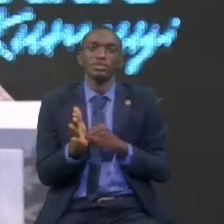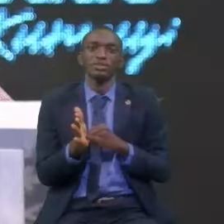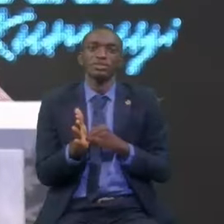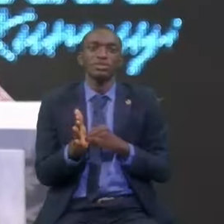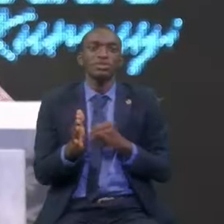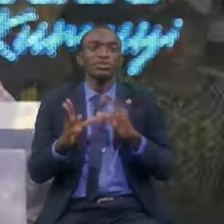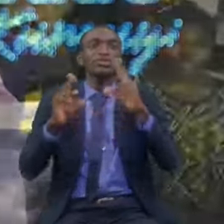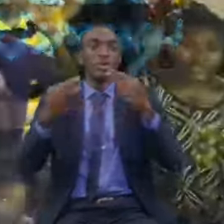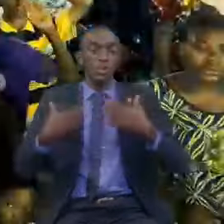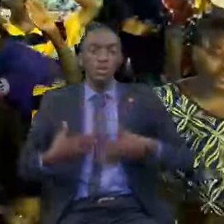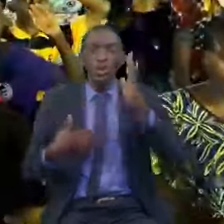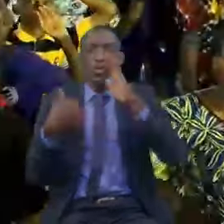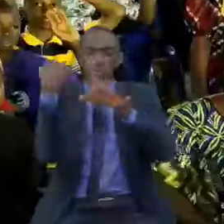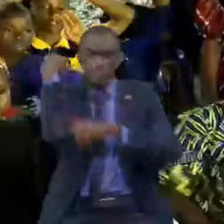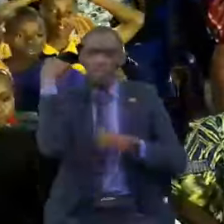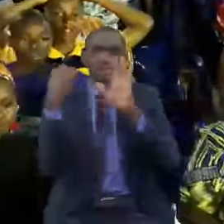your miracle.